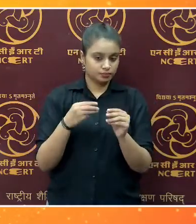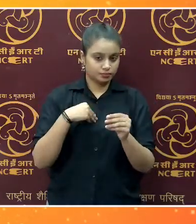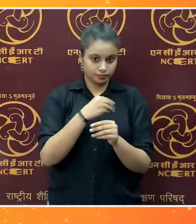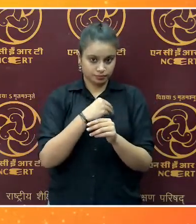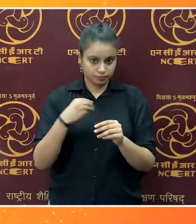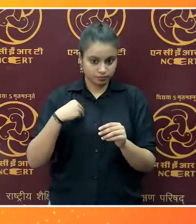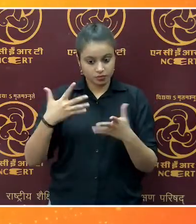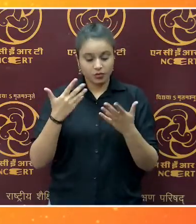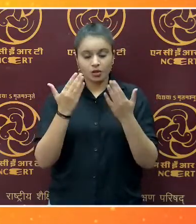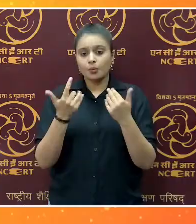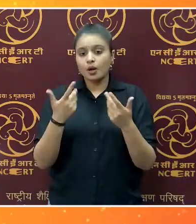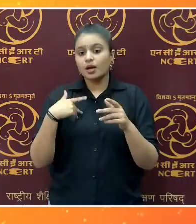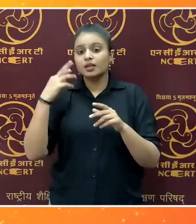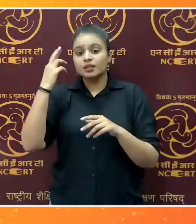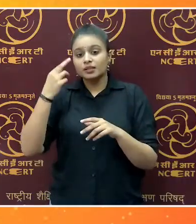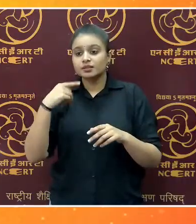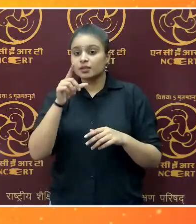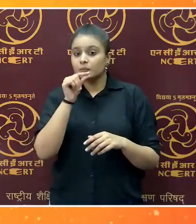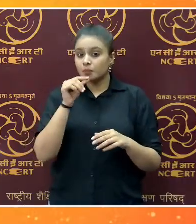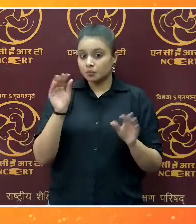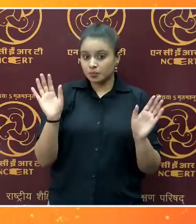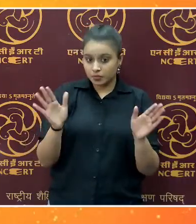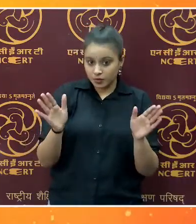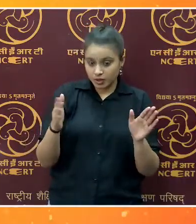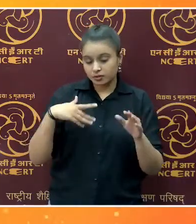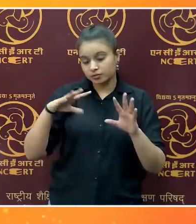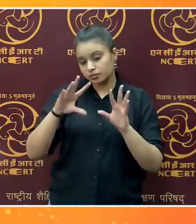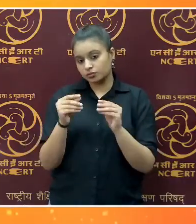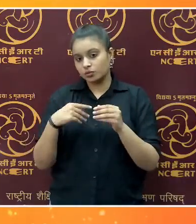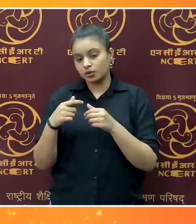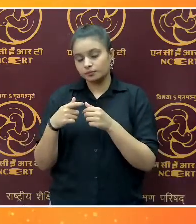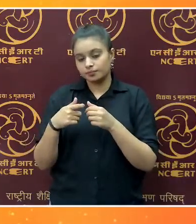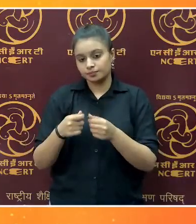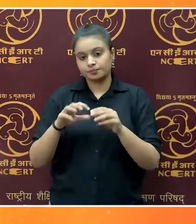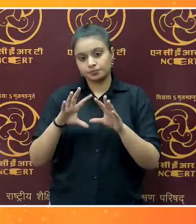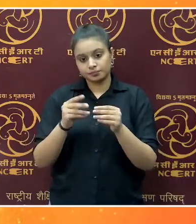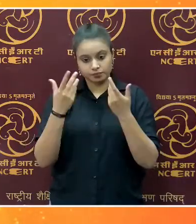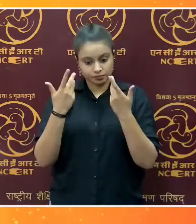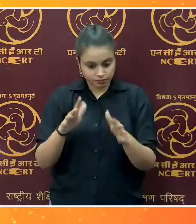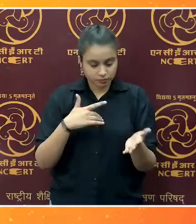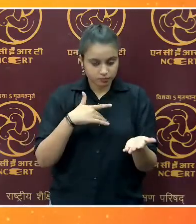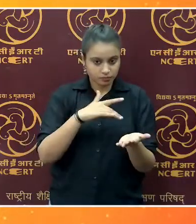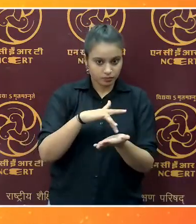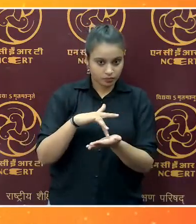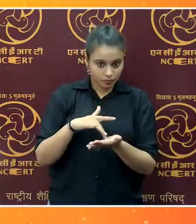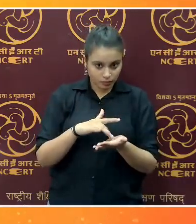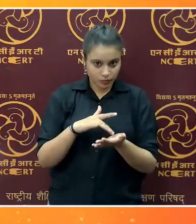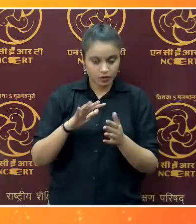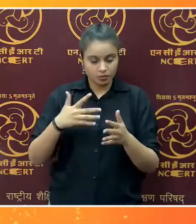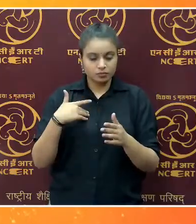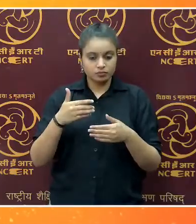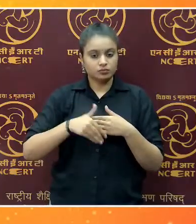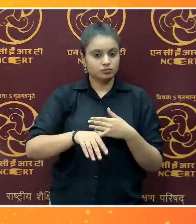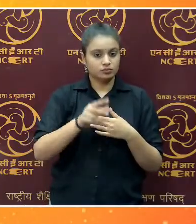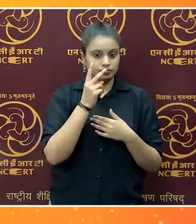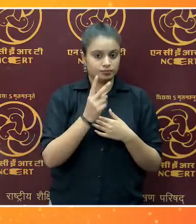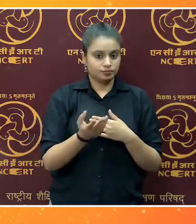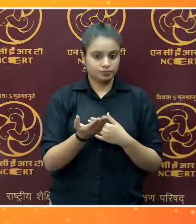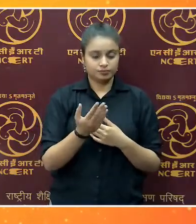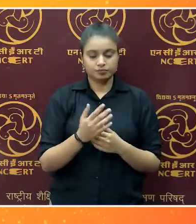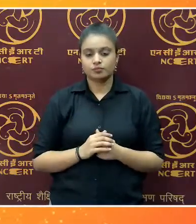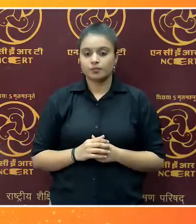in the world because of the birds who carried his message. Wow. From where he was. So we'll come to that, the whole